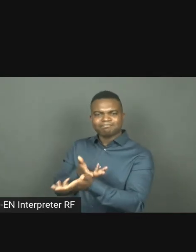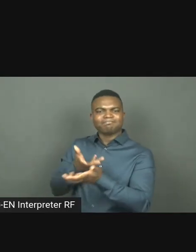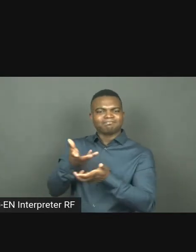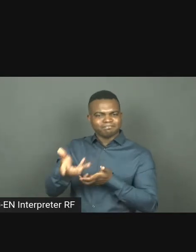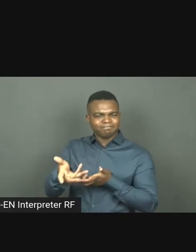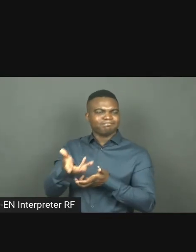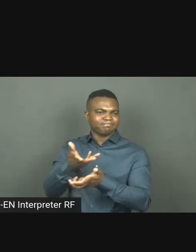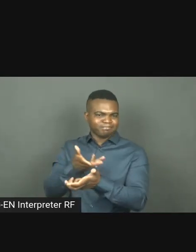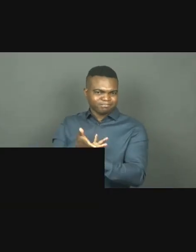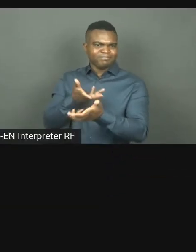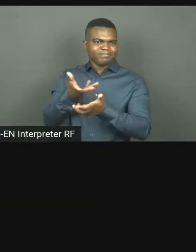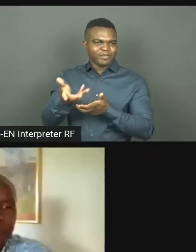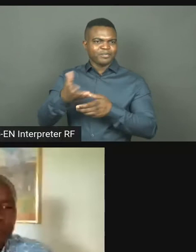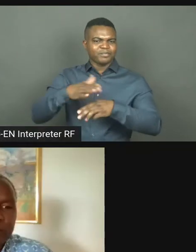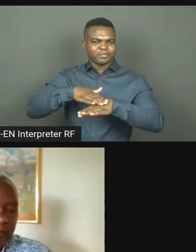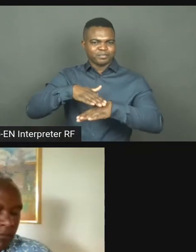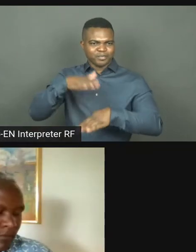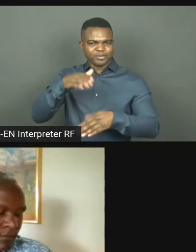and